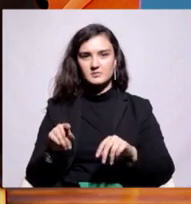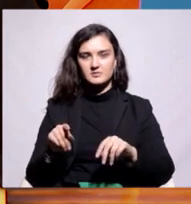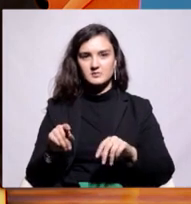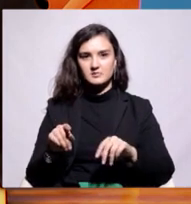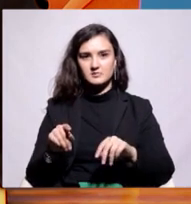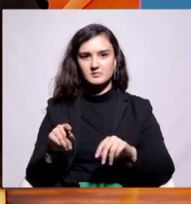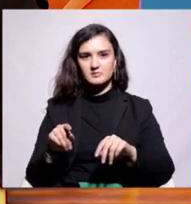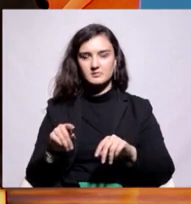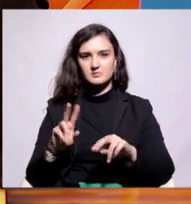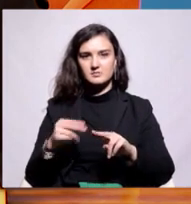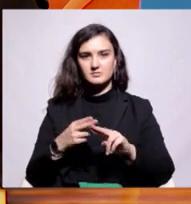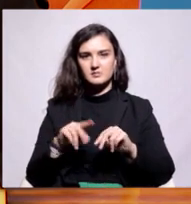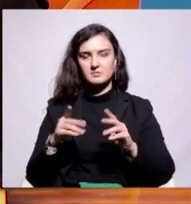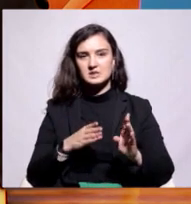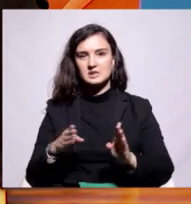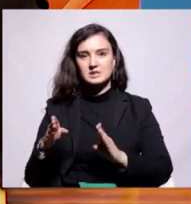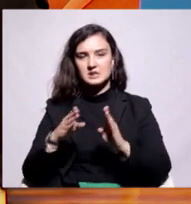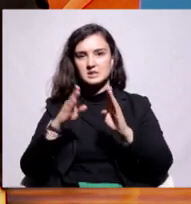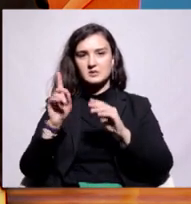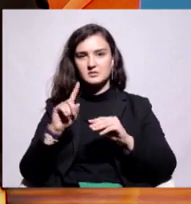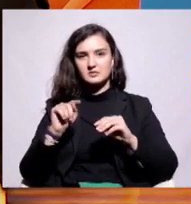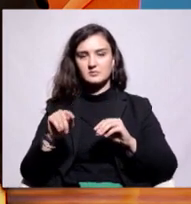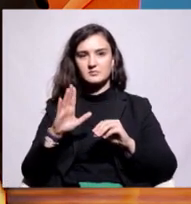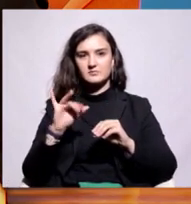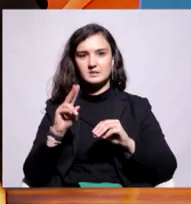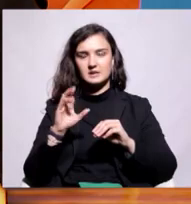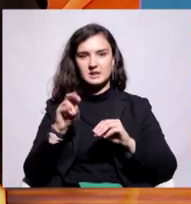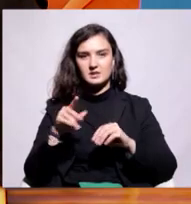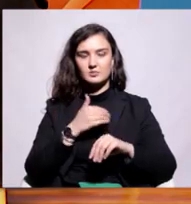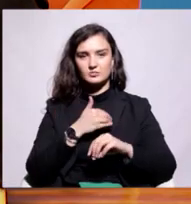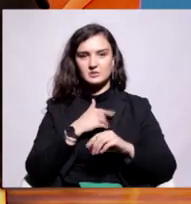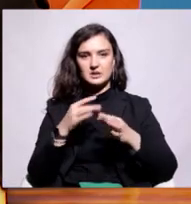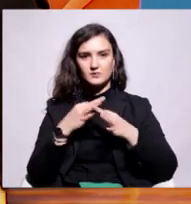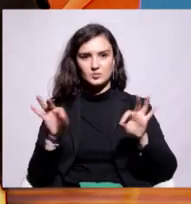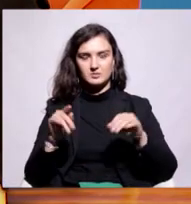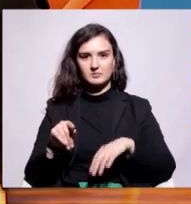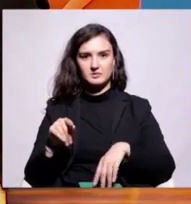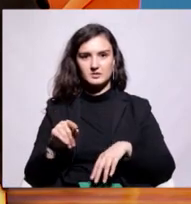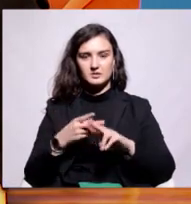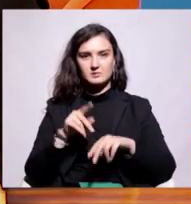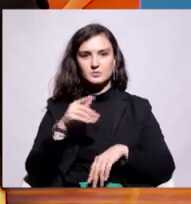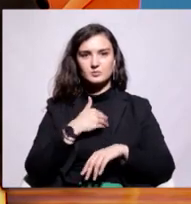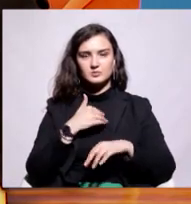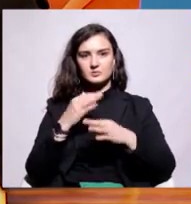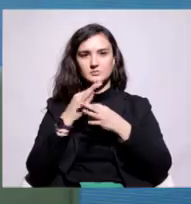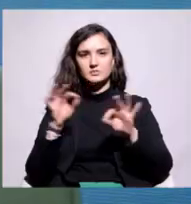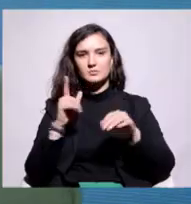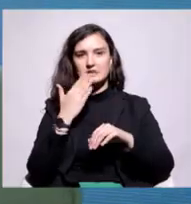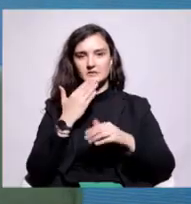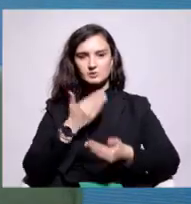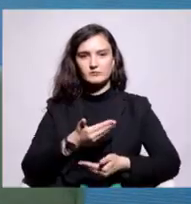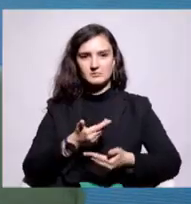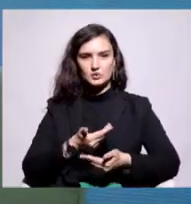tyranny in the way that Rip Van Winkle wants freedom. He wants freedom to live a simple life. He